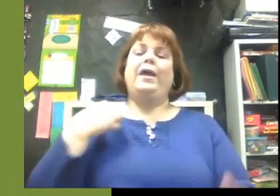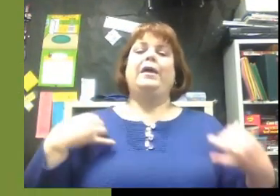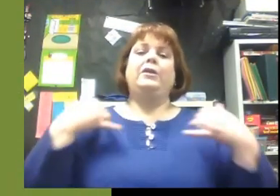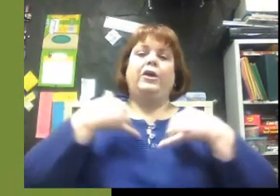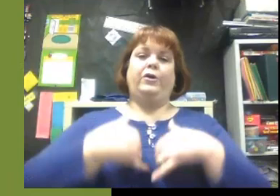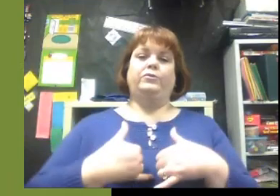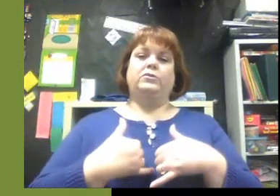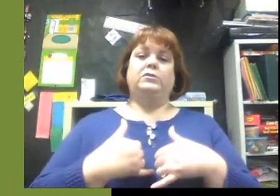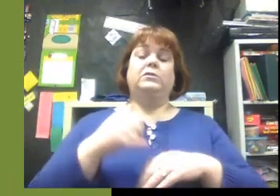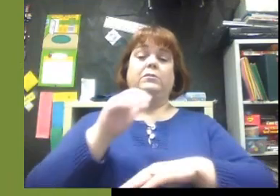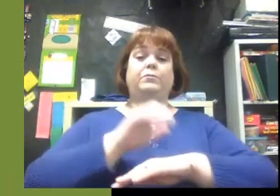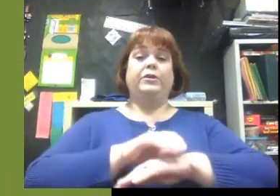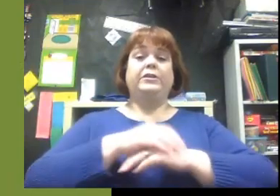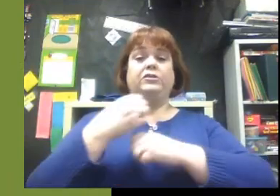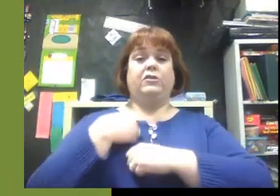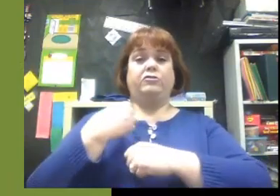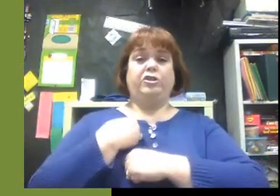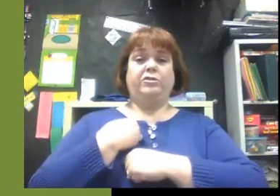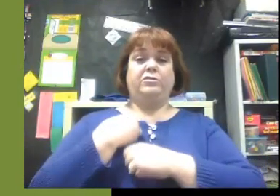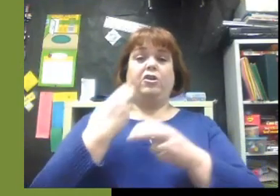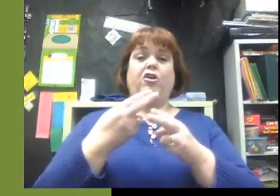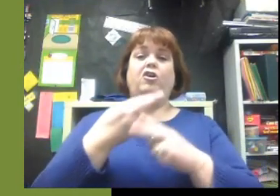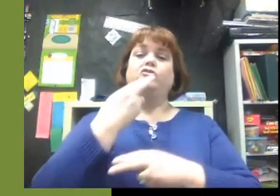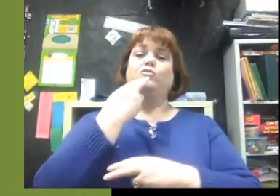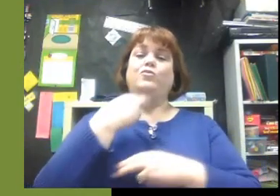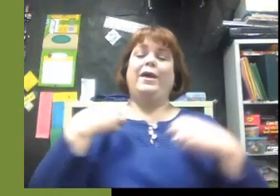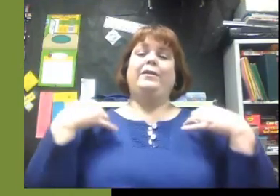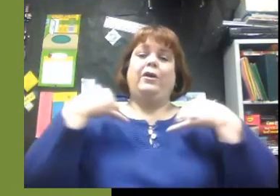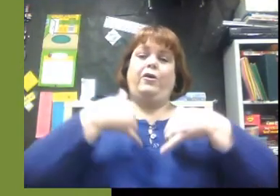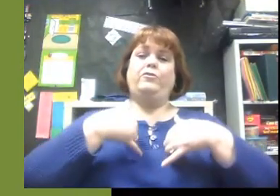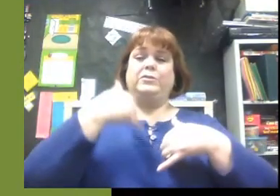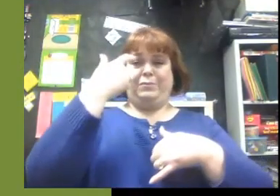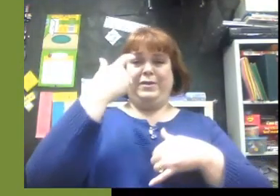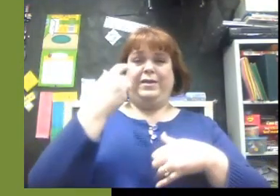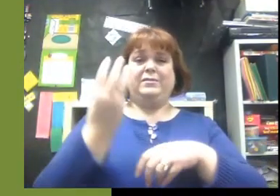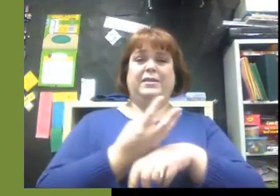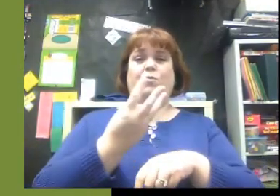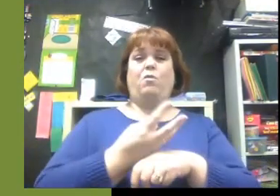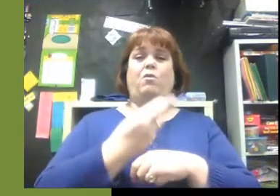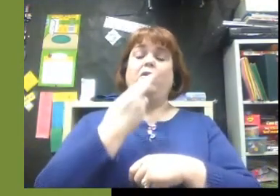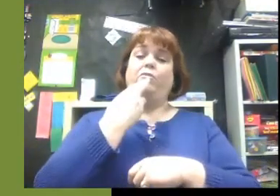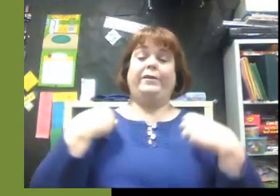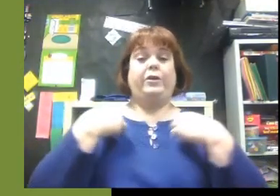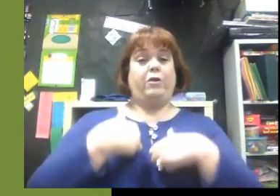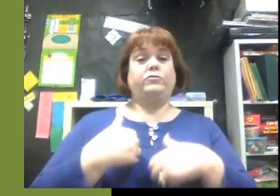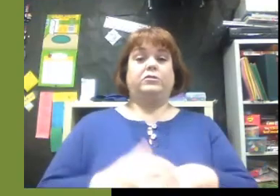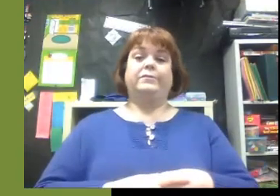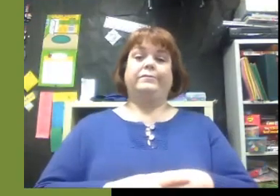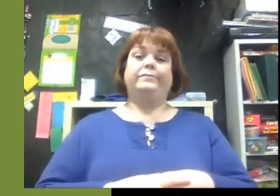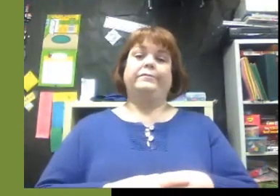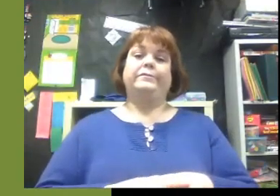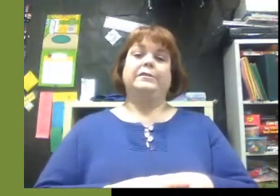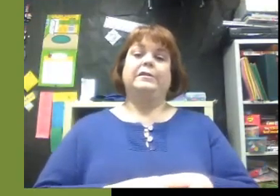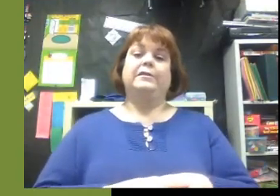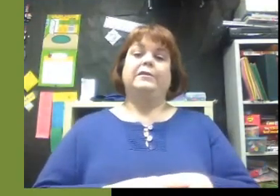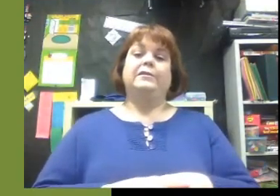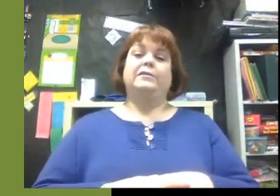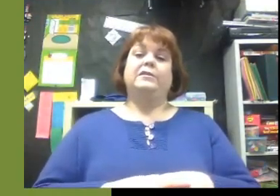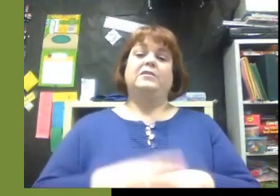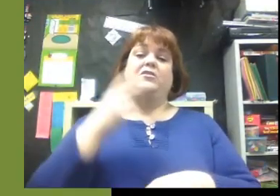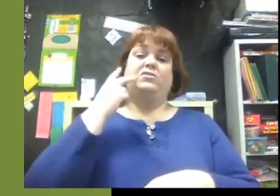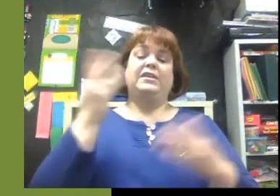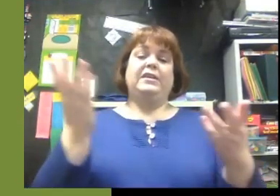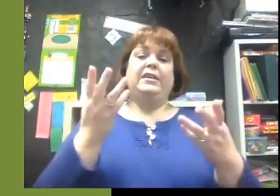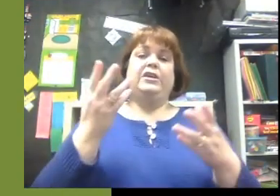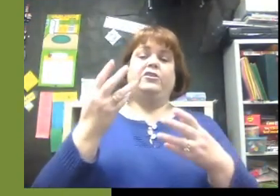Red coats. British soldiers are called red coats because they wore red coats. You